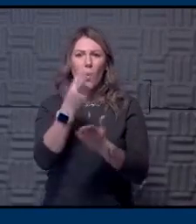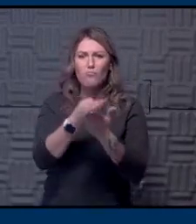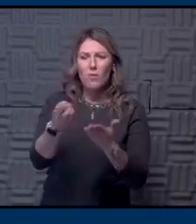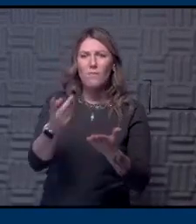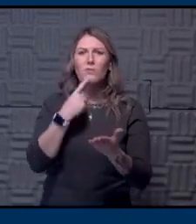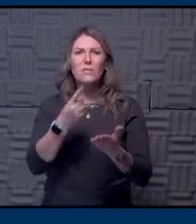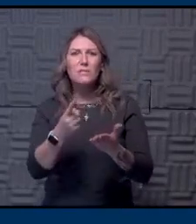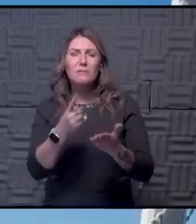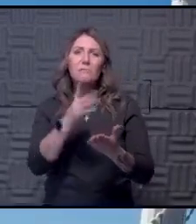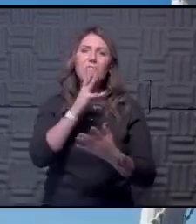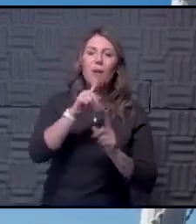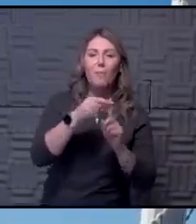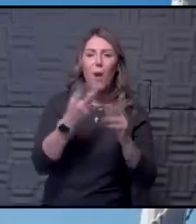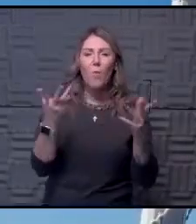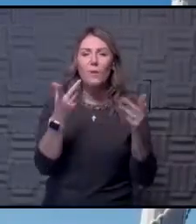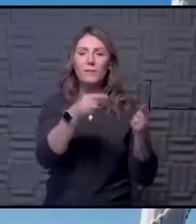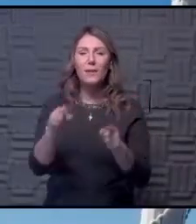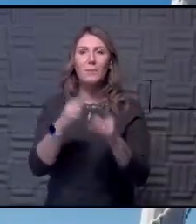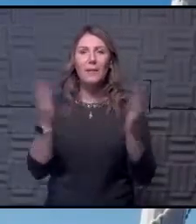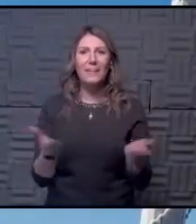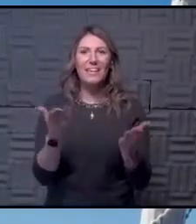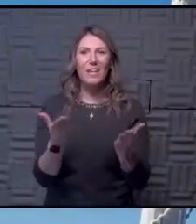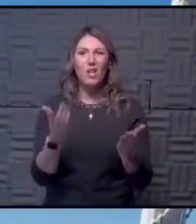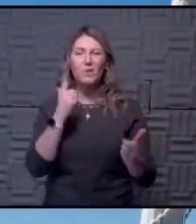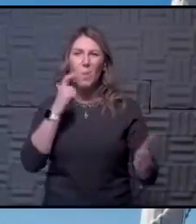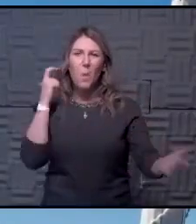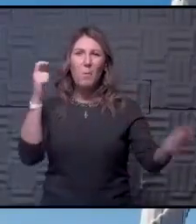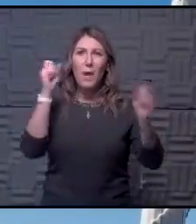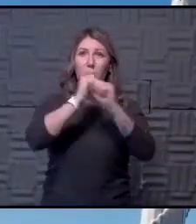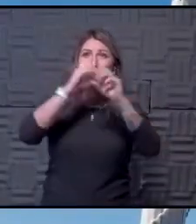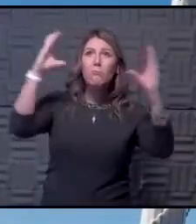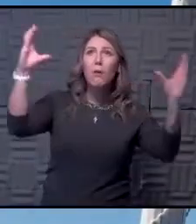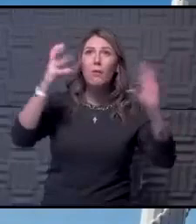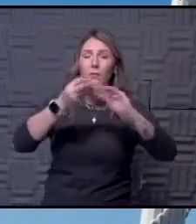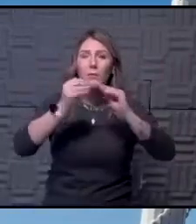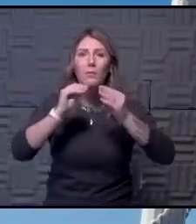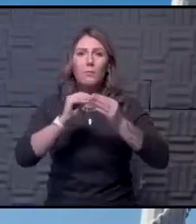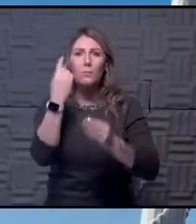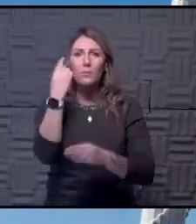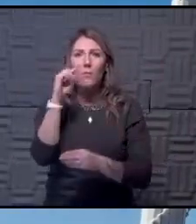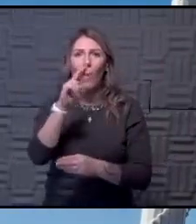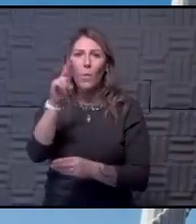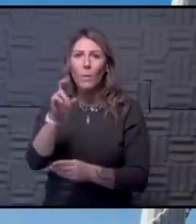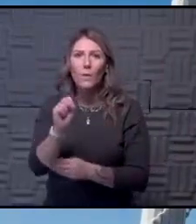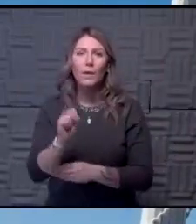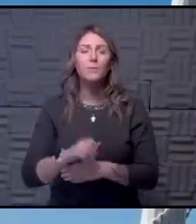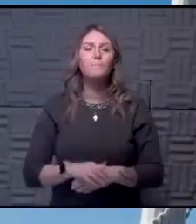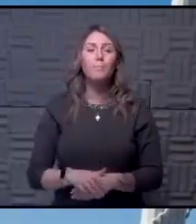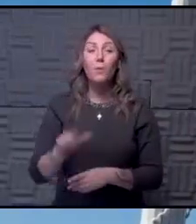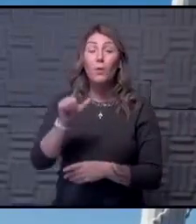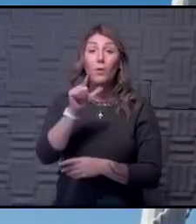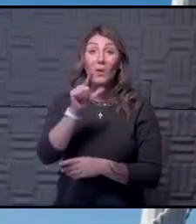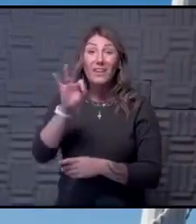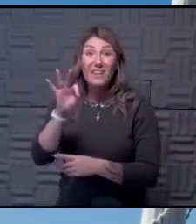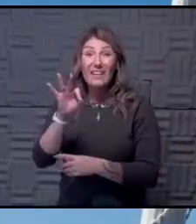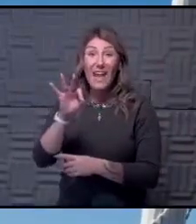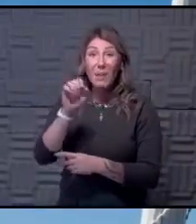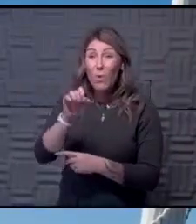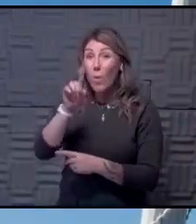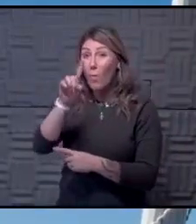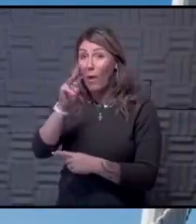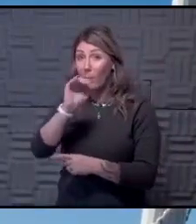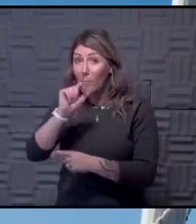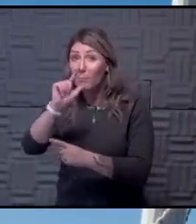about how things are going here. So these are the big picture numbers for the United States. 29.1